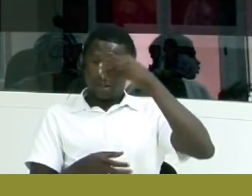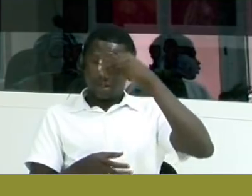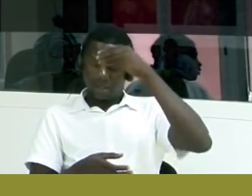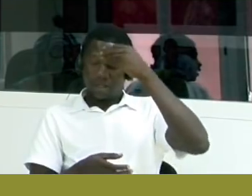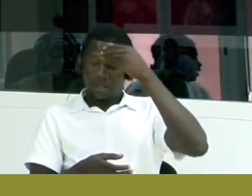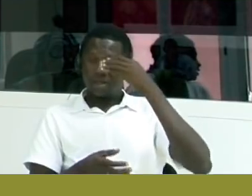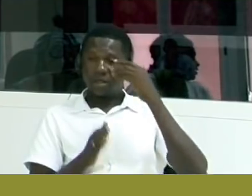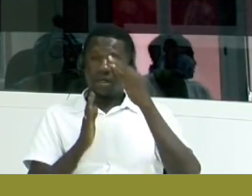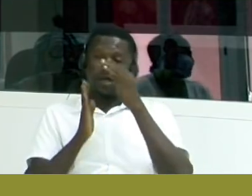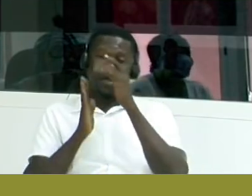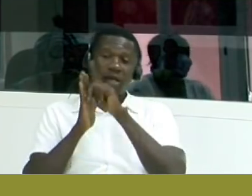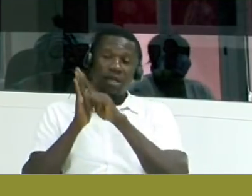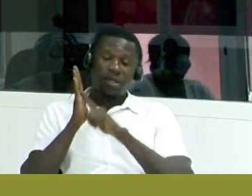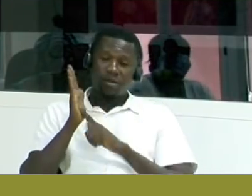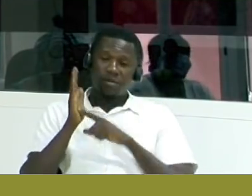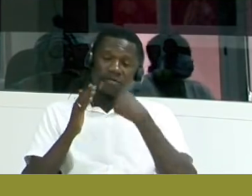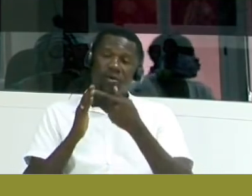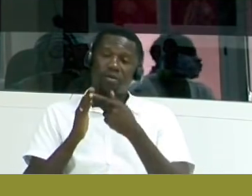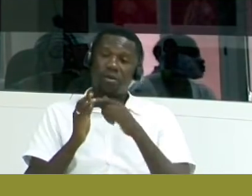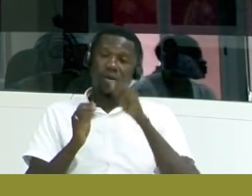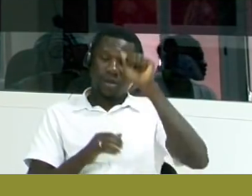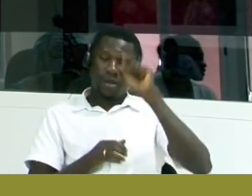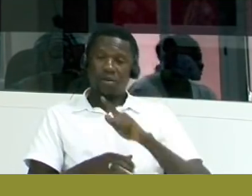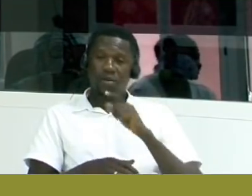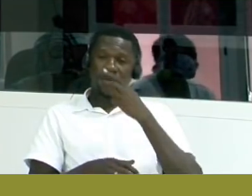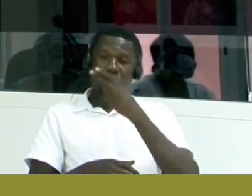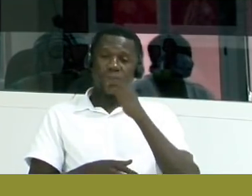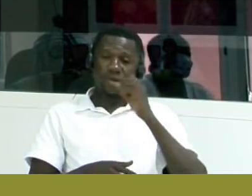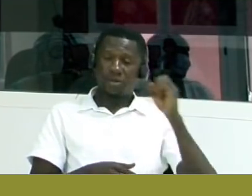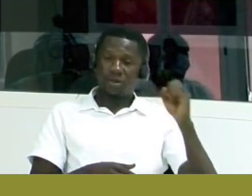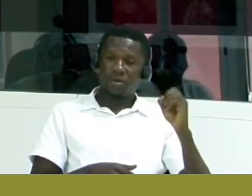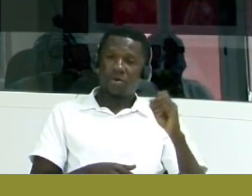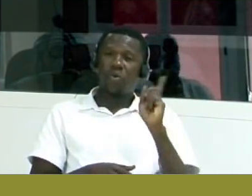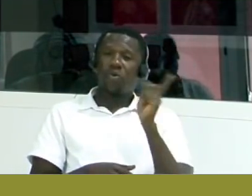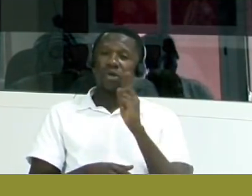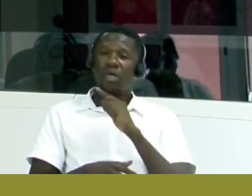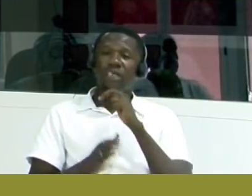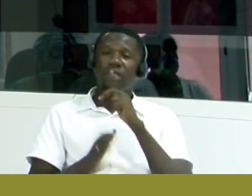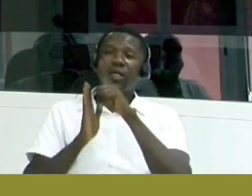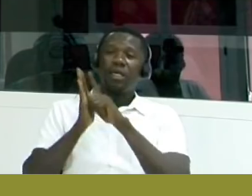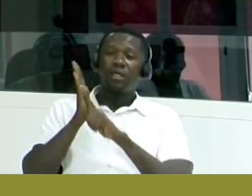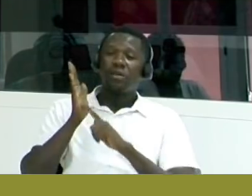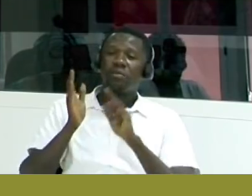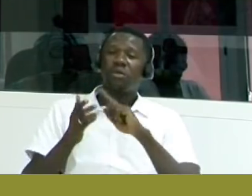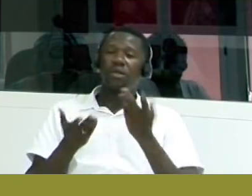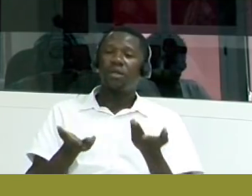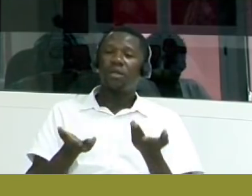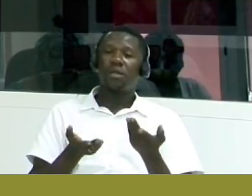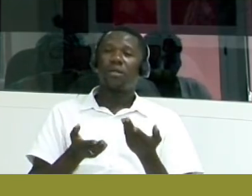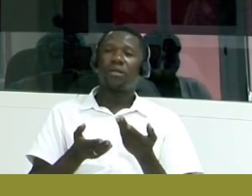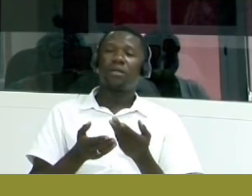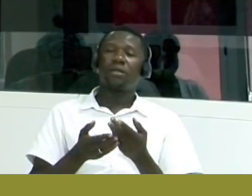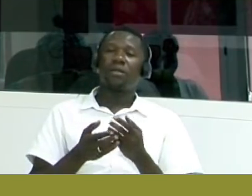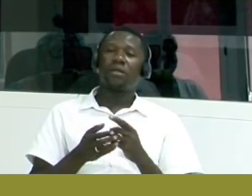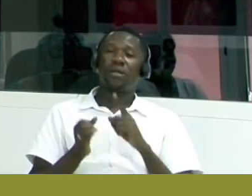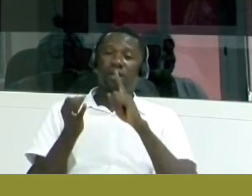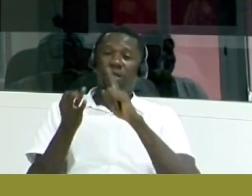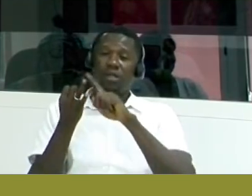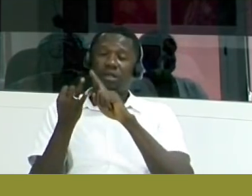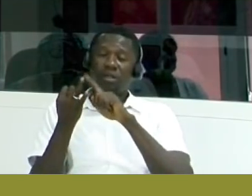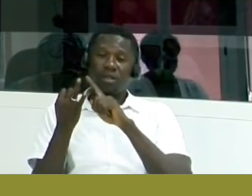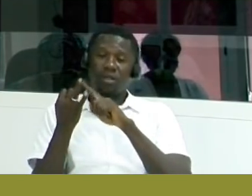from April 2000, what would that lesson be? Secondly, or the second